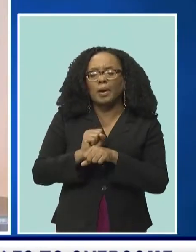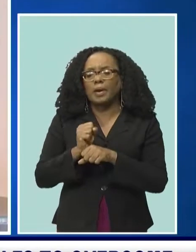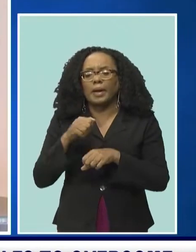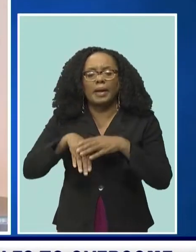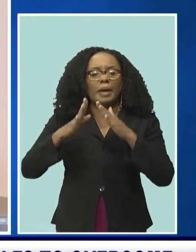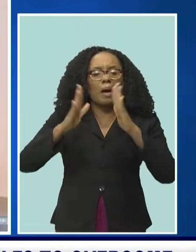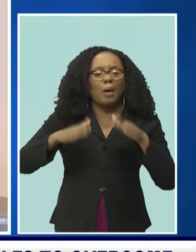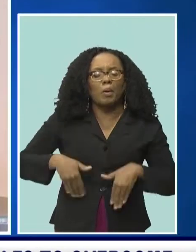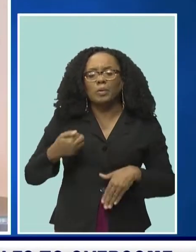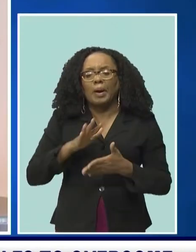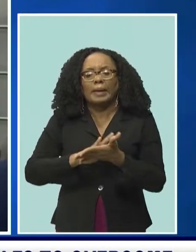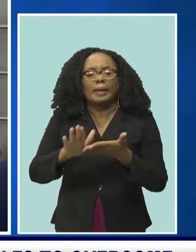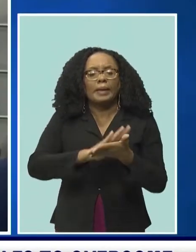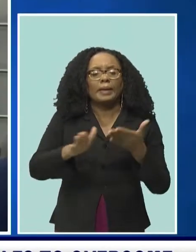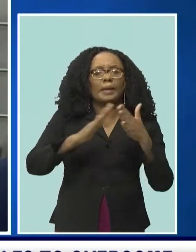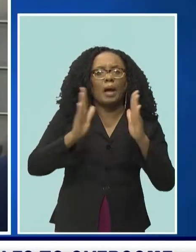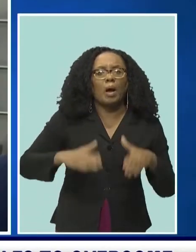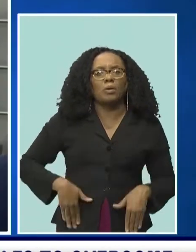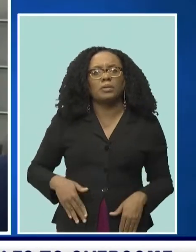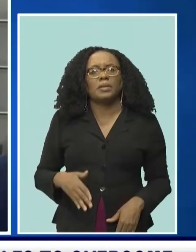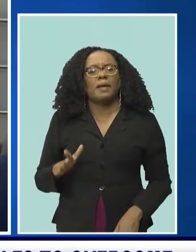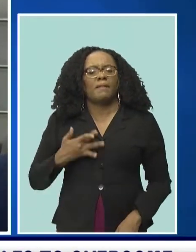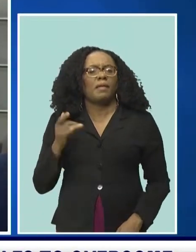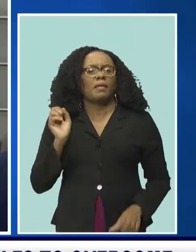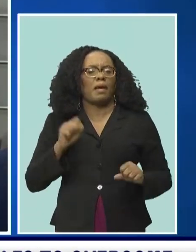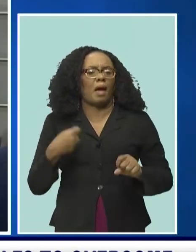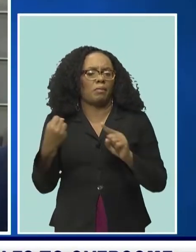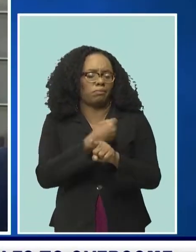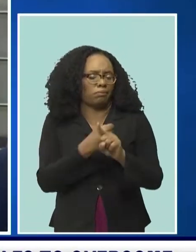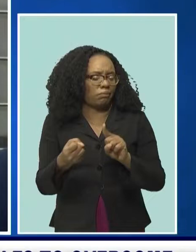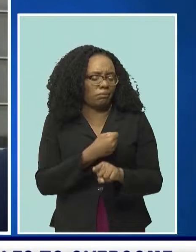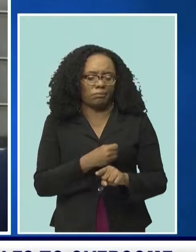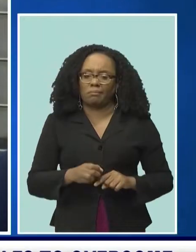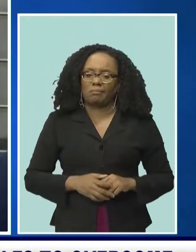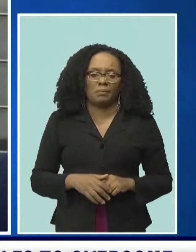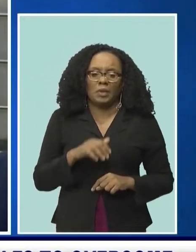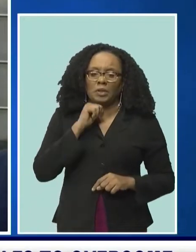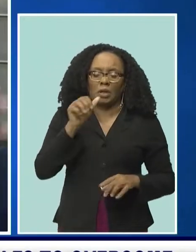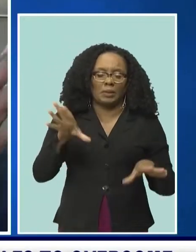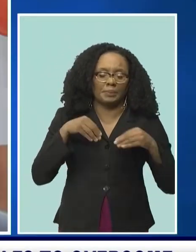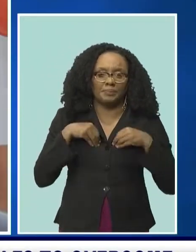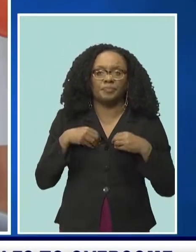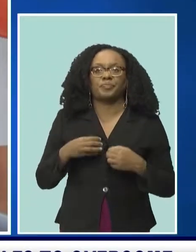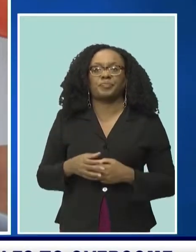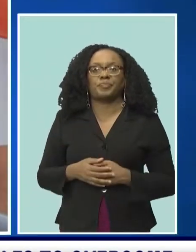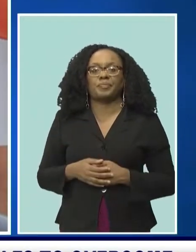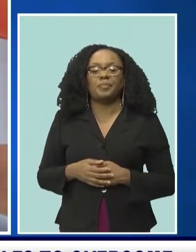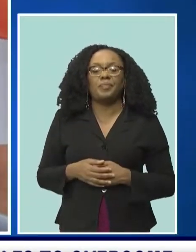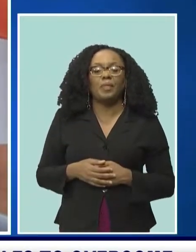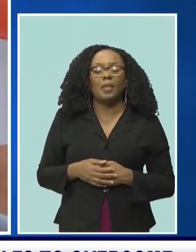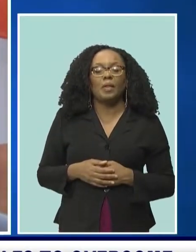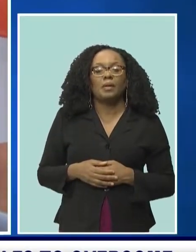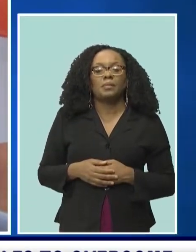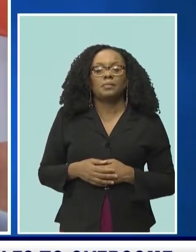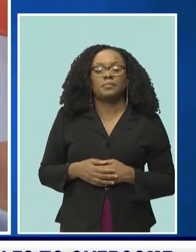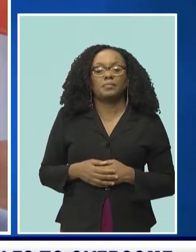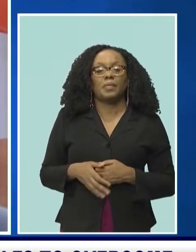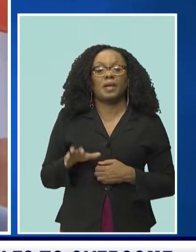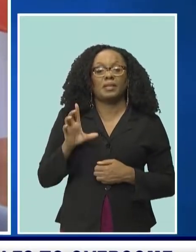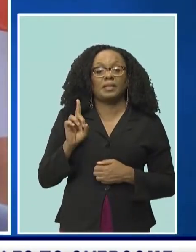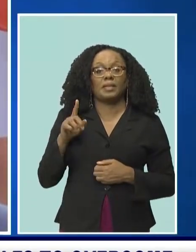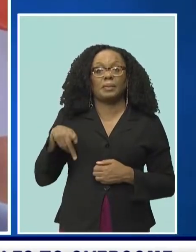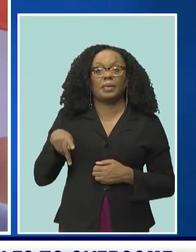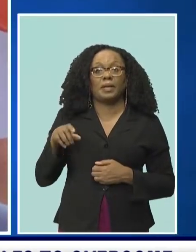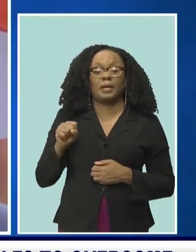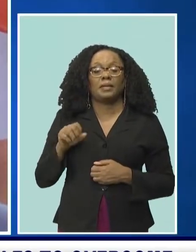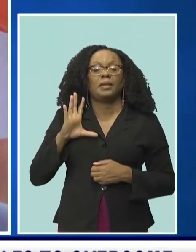center of those explanations. Now, during the feature address, Deputy Permanent Secretary in the Ministry of People Empowerment, Mark Franklin, said